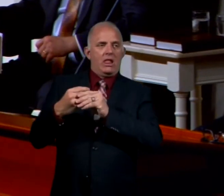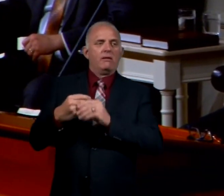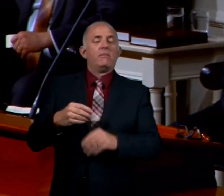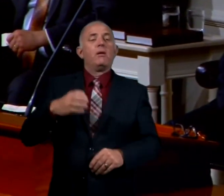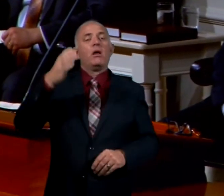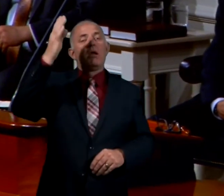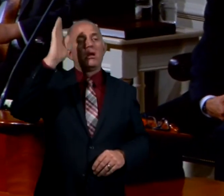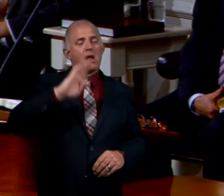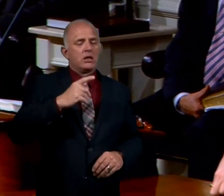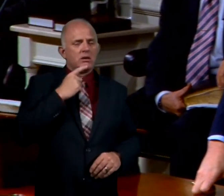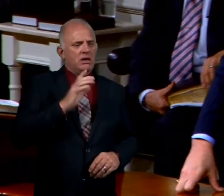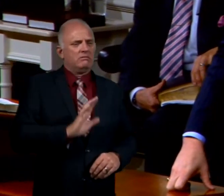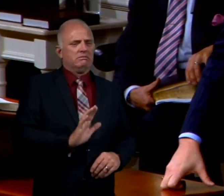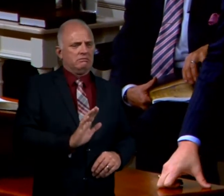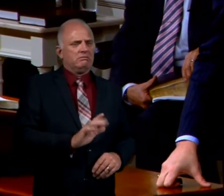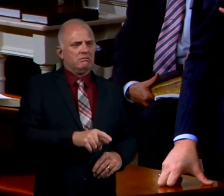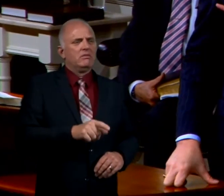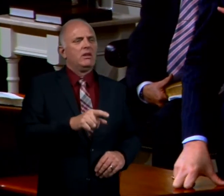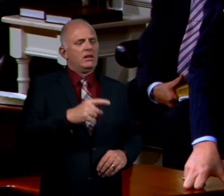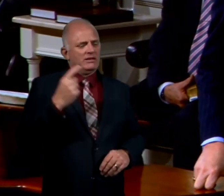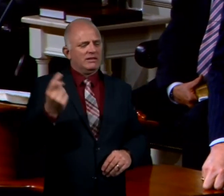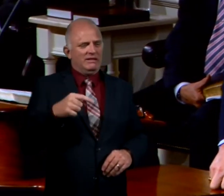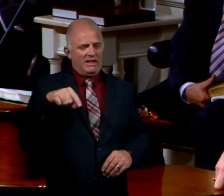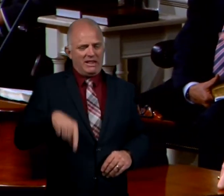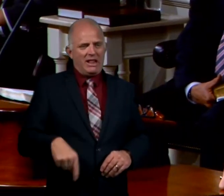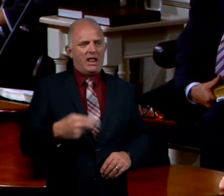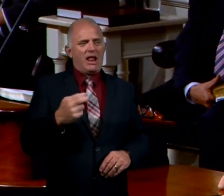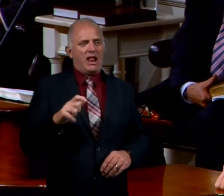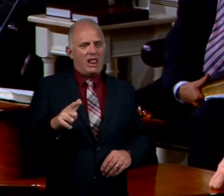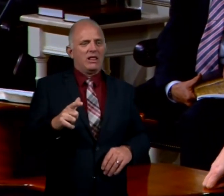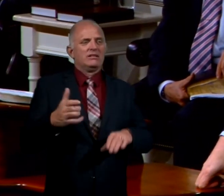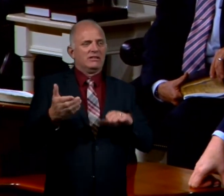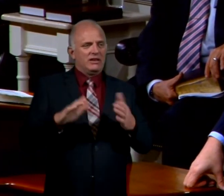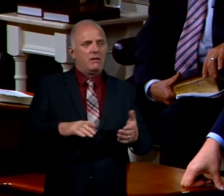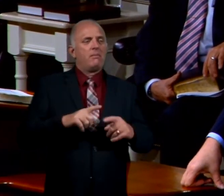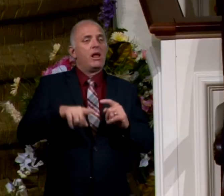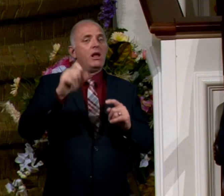sin is death, but the gift of God is eternal life